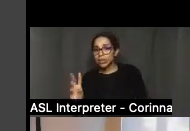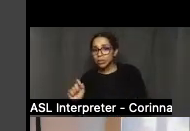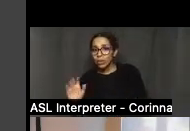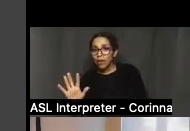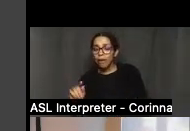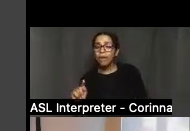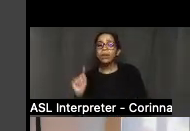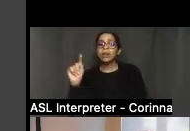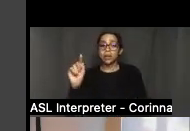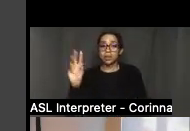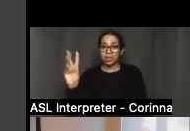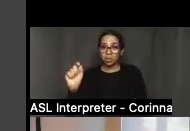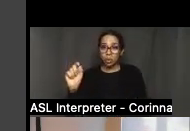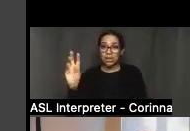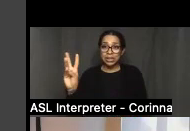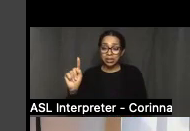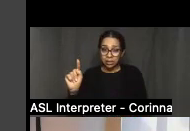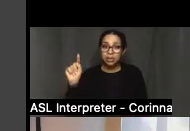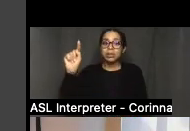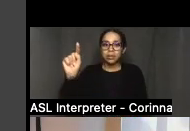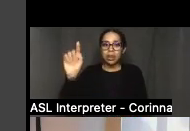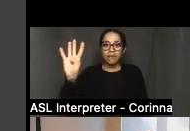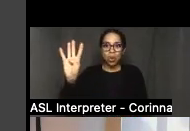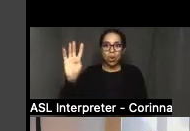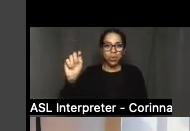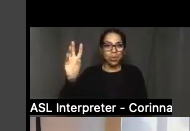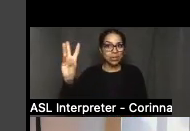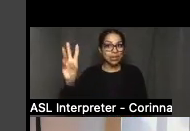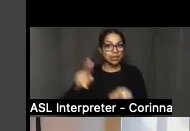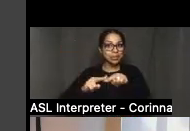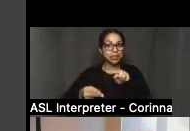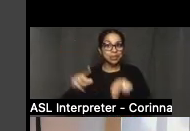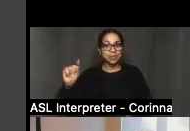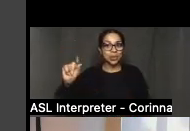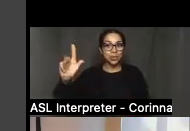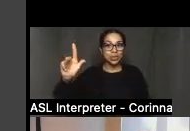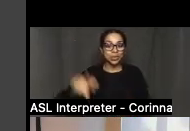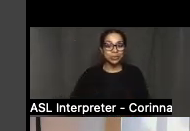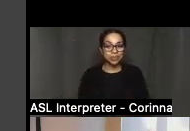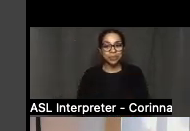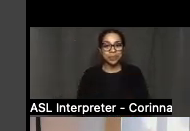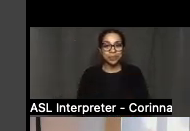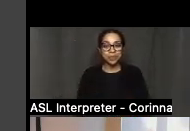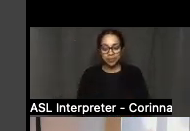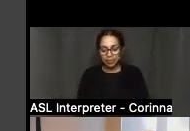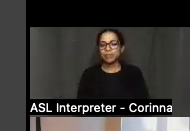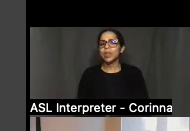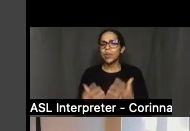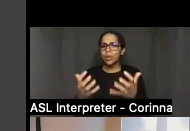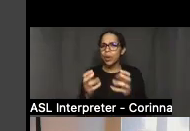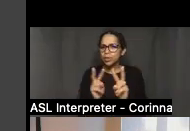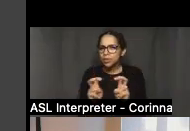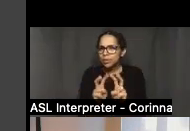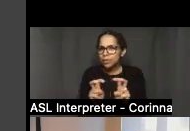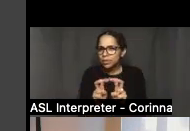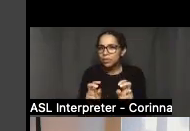6.6, and then we drop to 4.6 in 2023. We want to just take a closer look for just a couple more